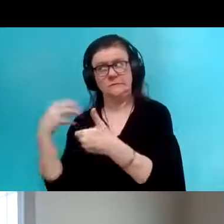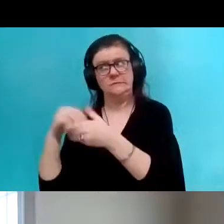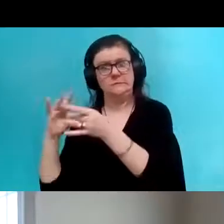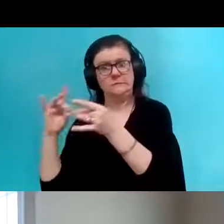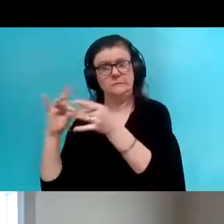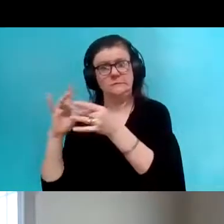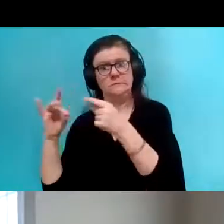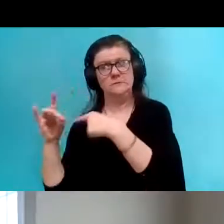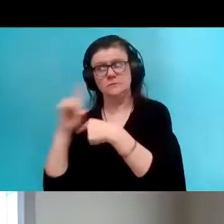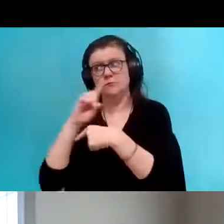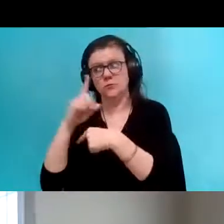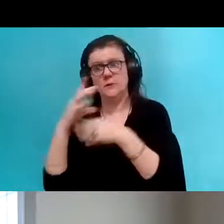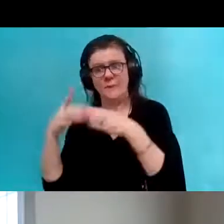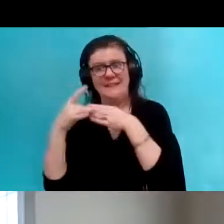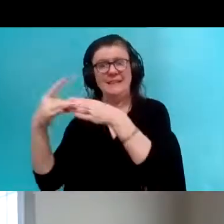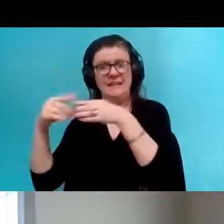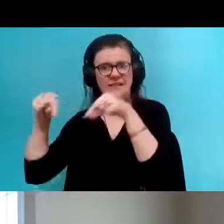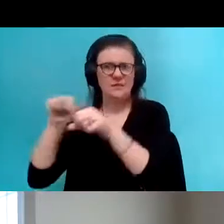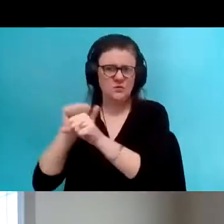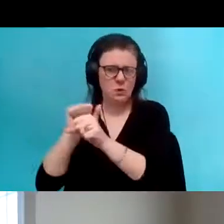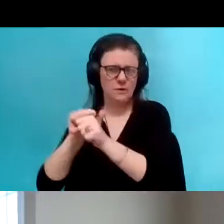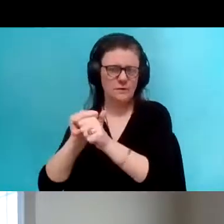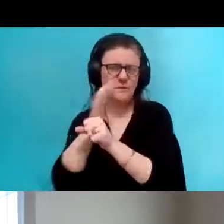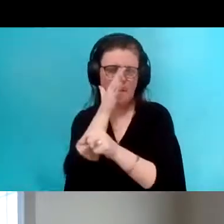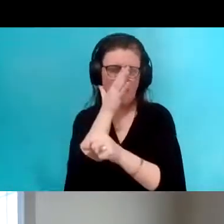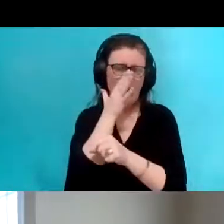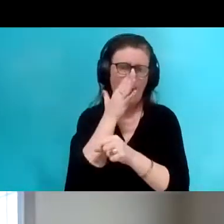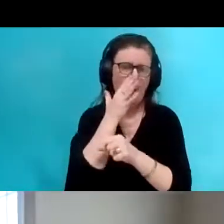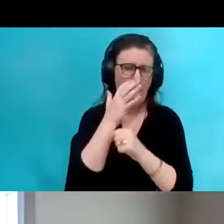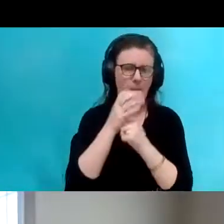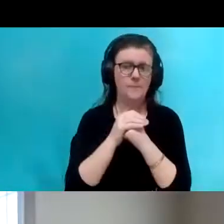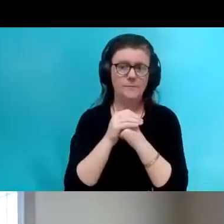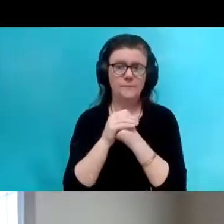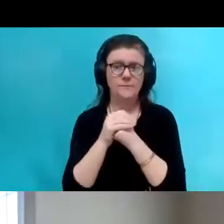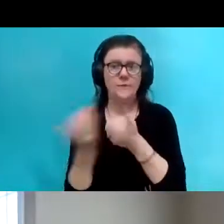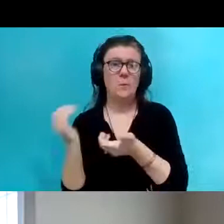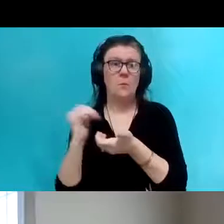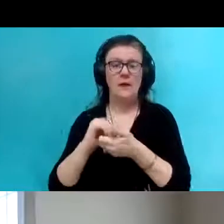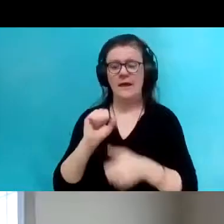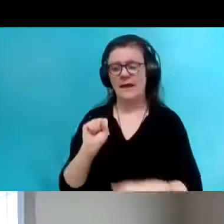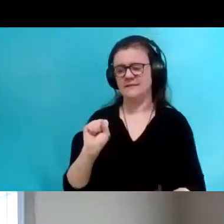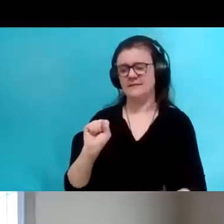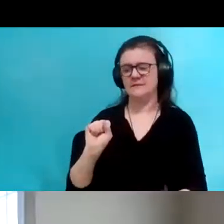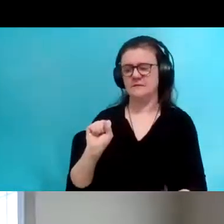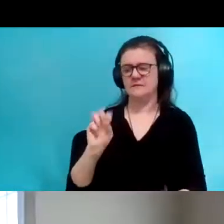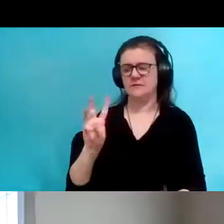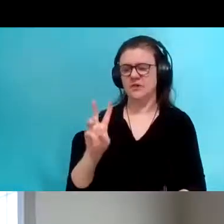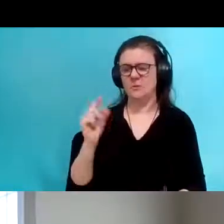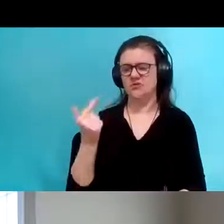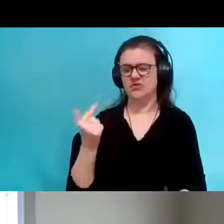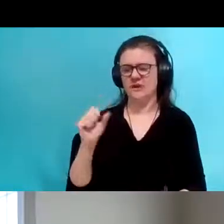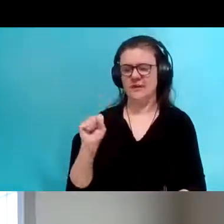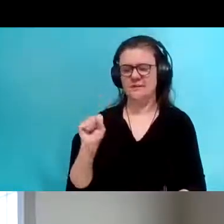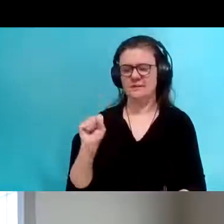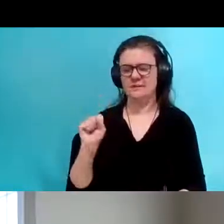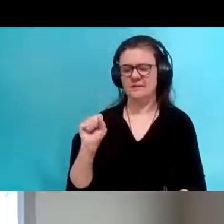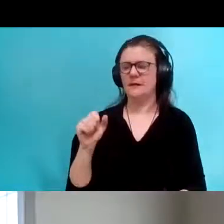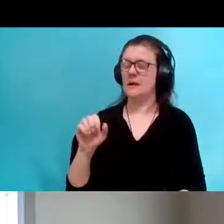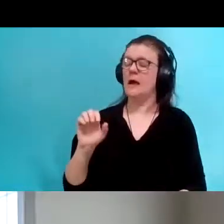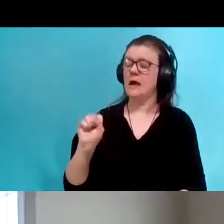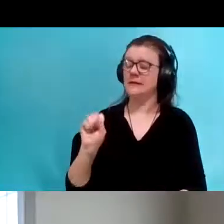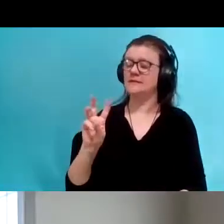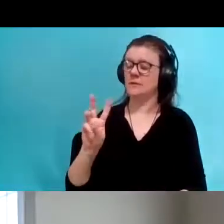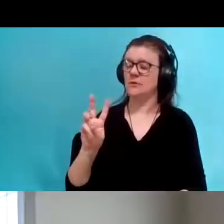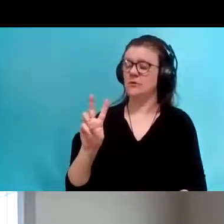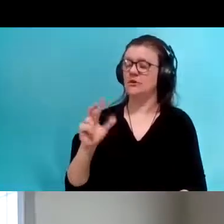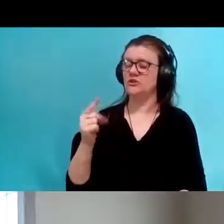really been leading this work in collaboration with the ISWGHS. And for those of you who do not know